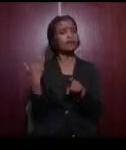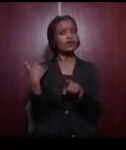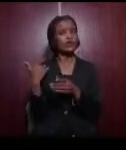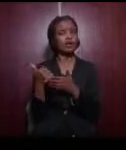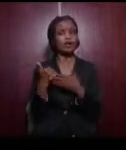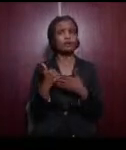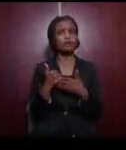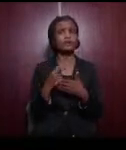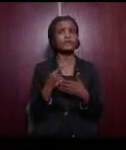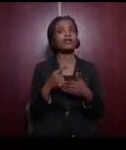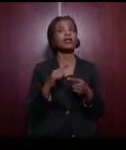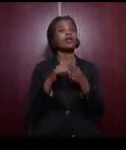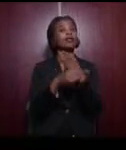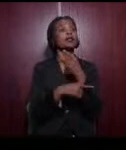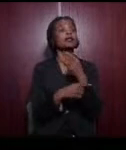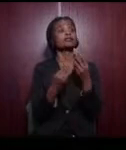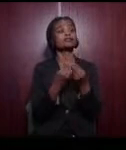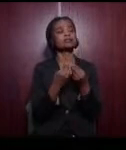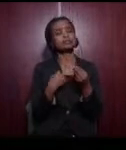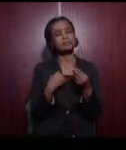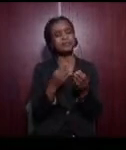asking you nicely.